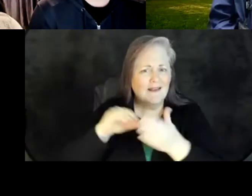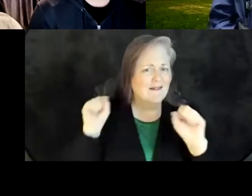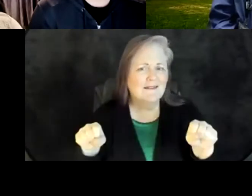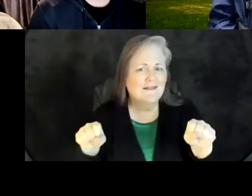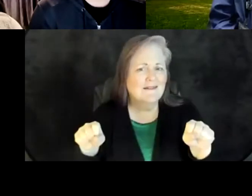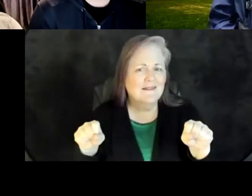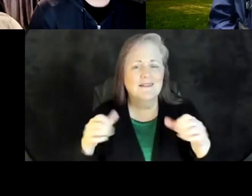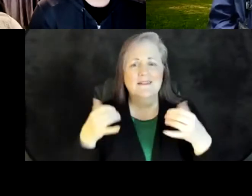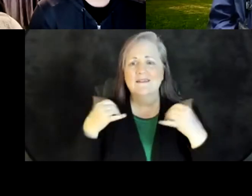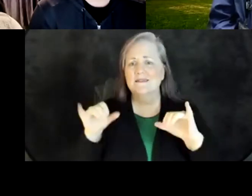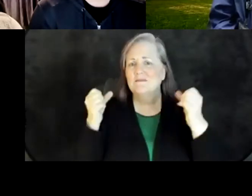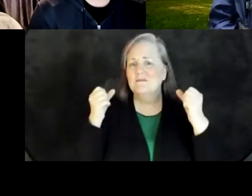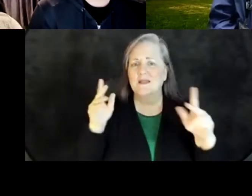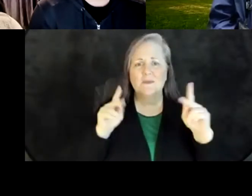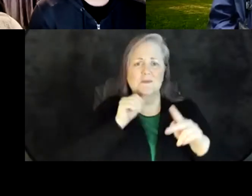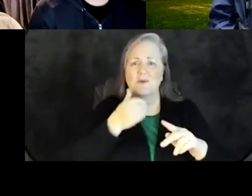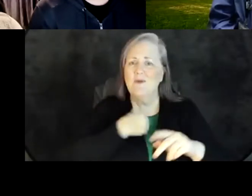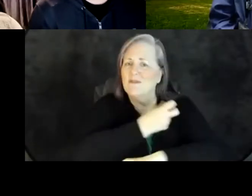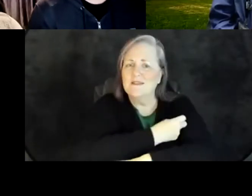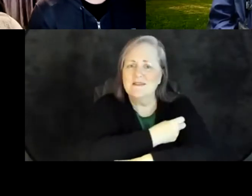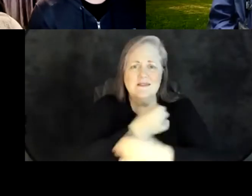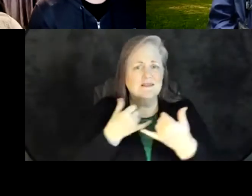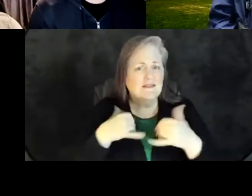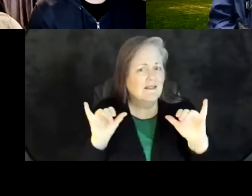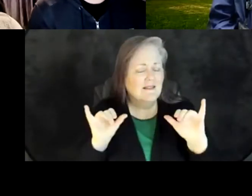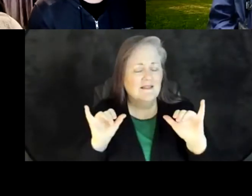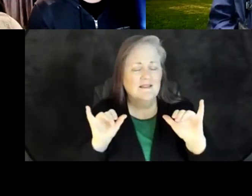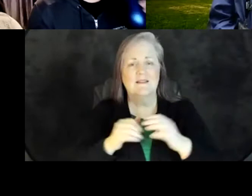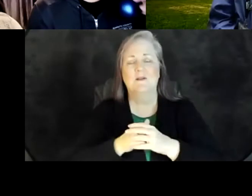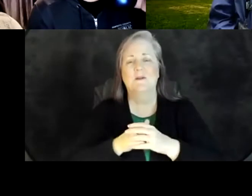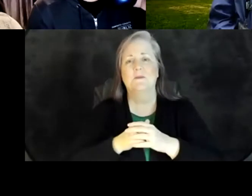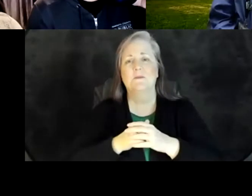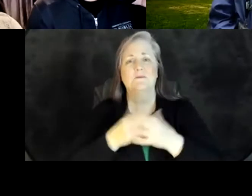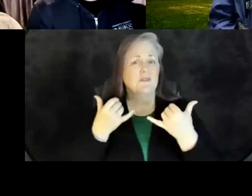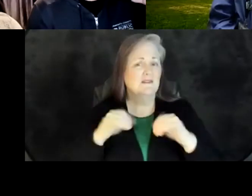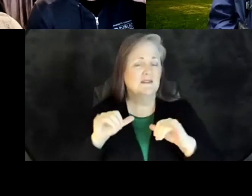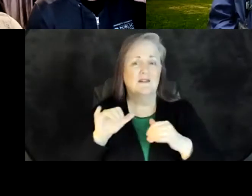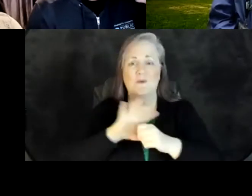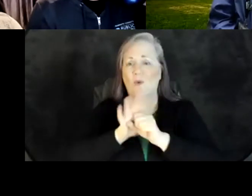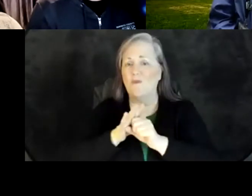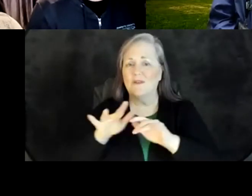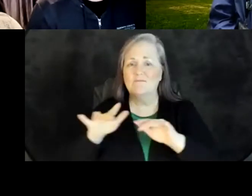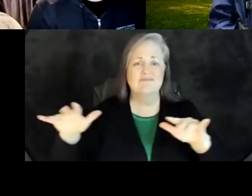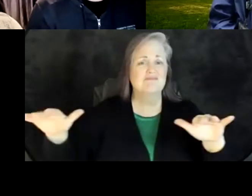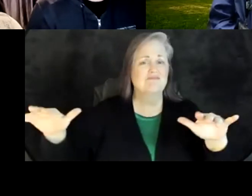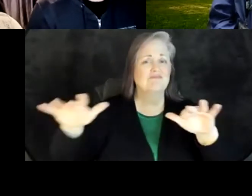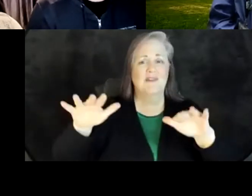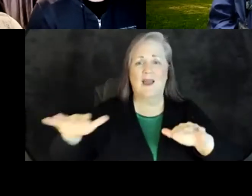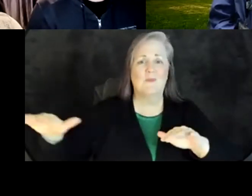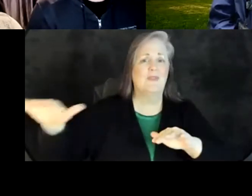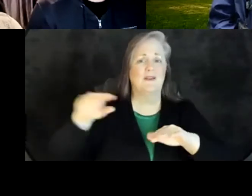are a lot of people who are not vaccinated, and there's still virus circulating around. So